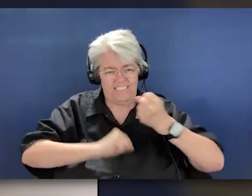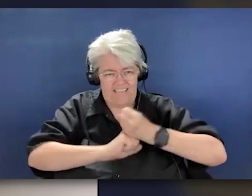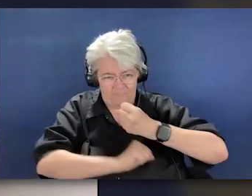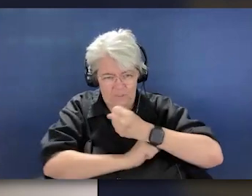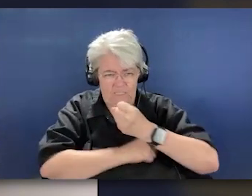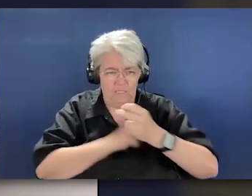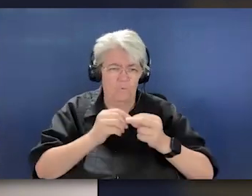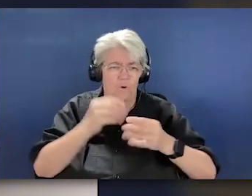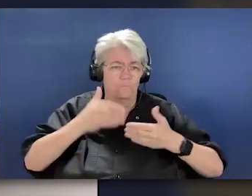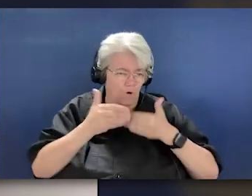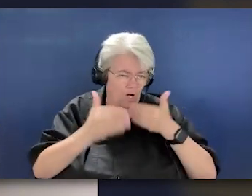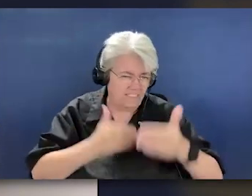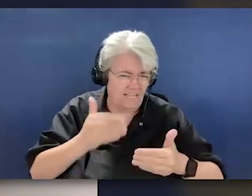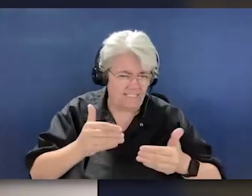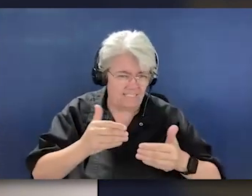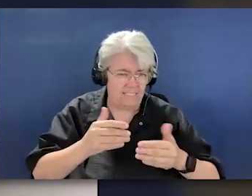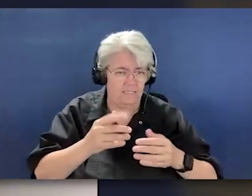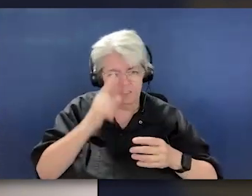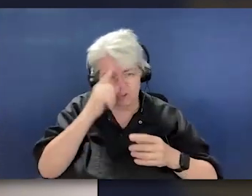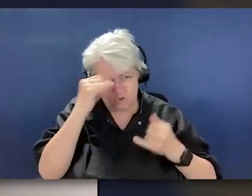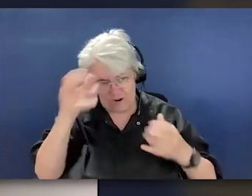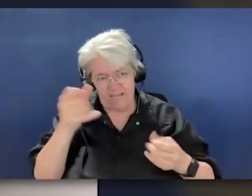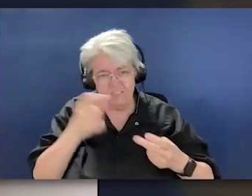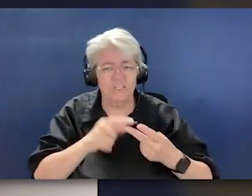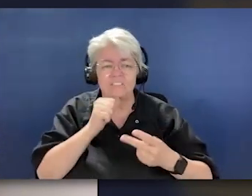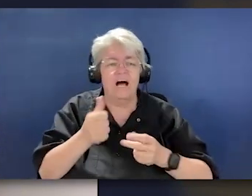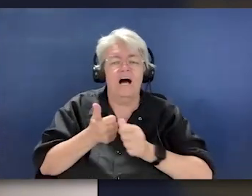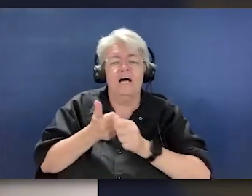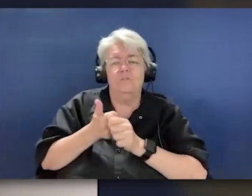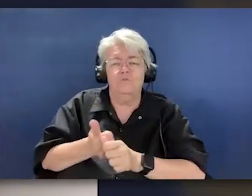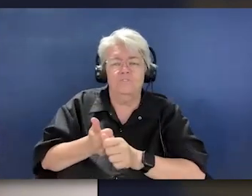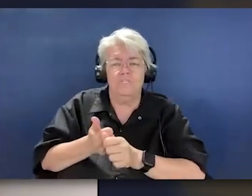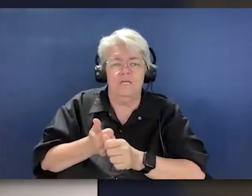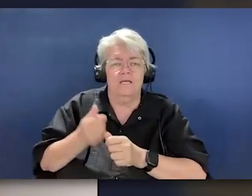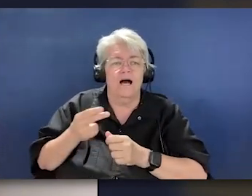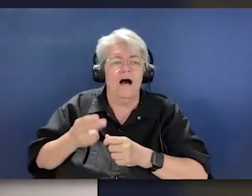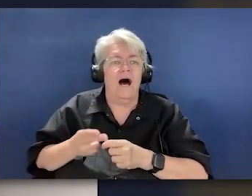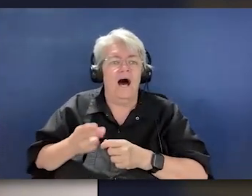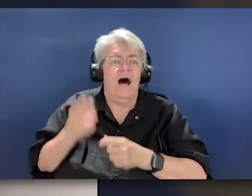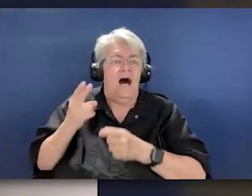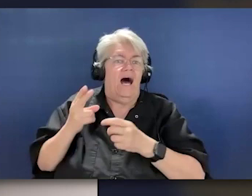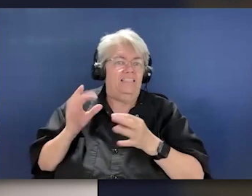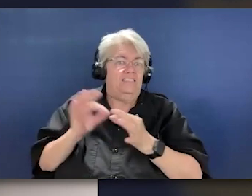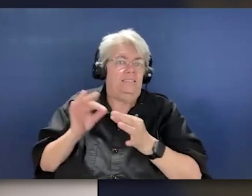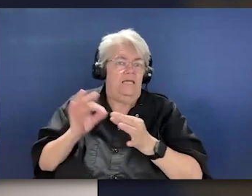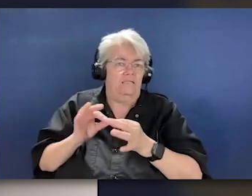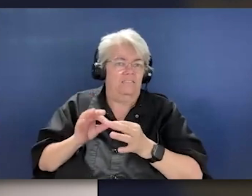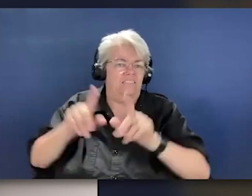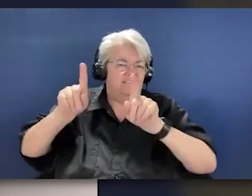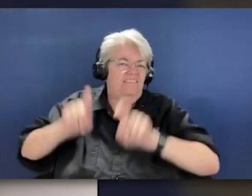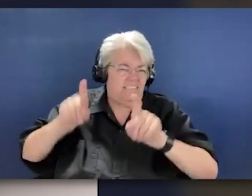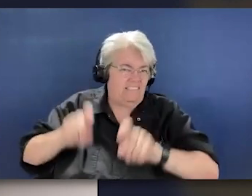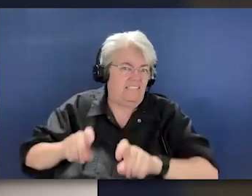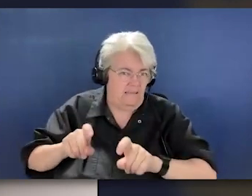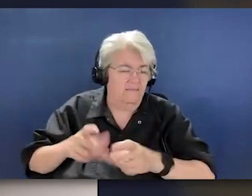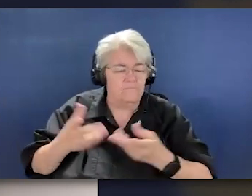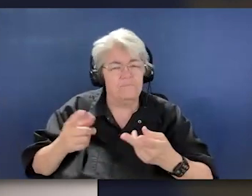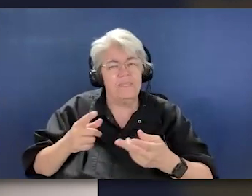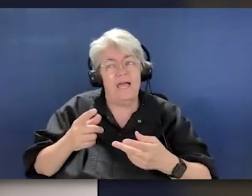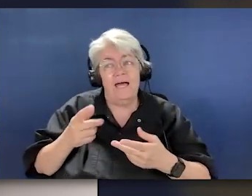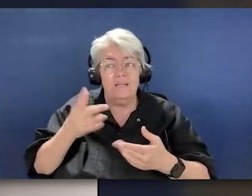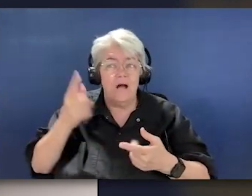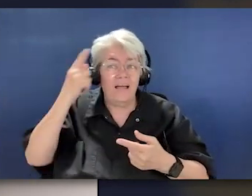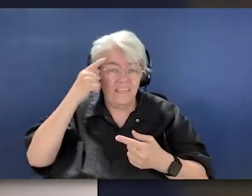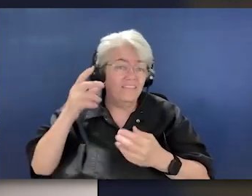assessment strategies rather than relying on sort of traditional high-stakes assessment methods, which is probably pedagogically